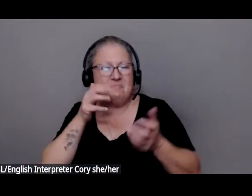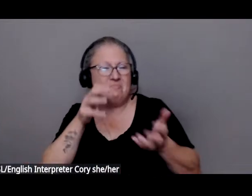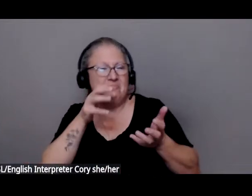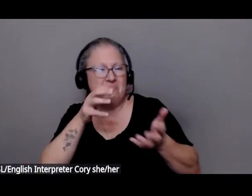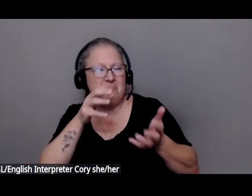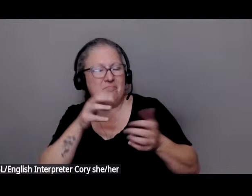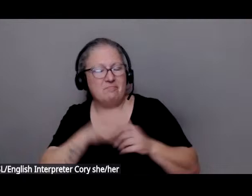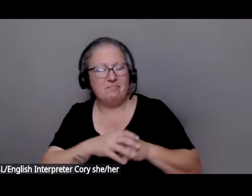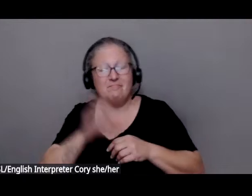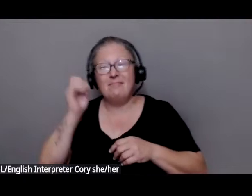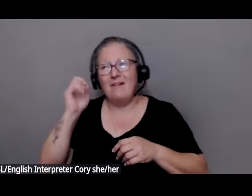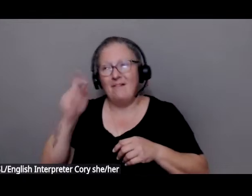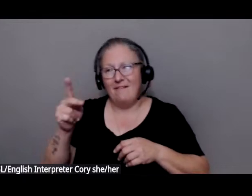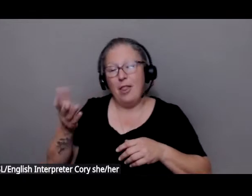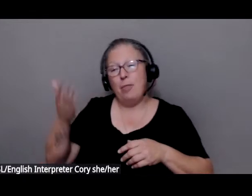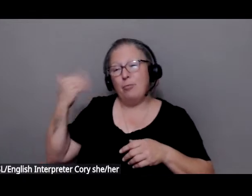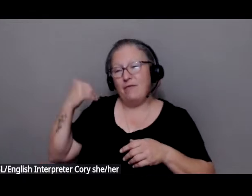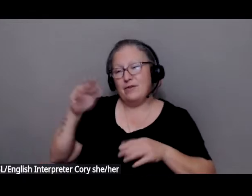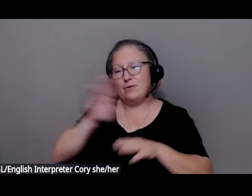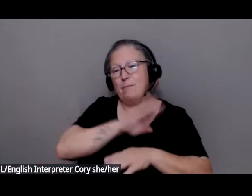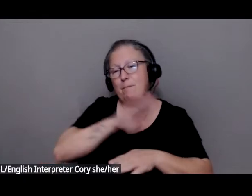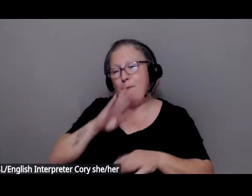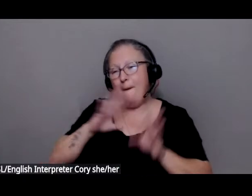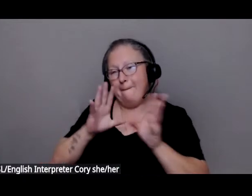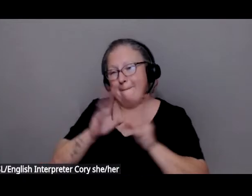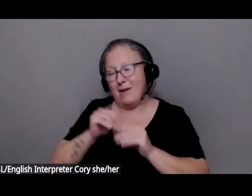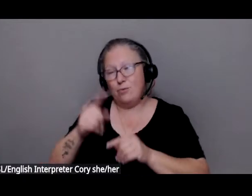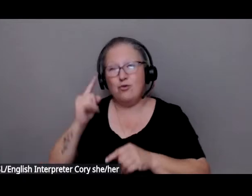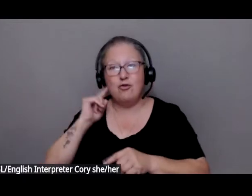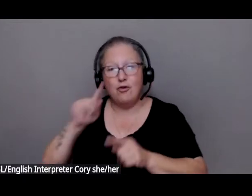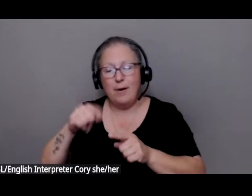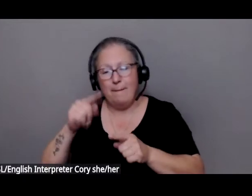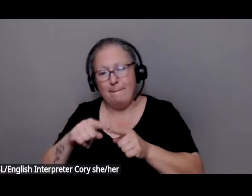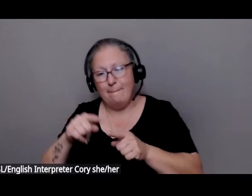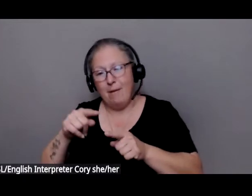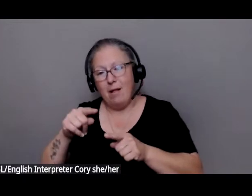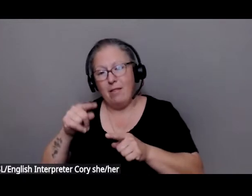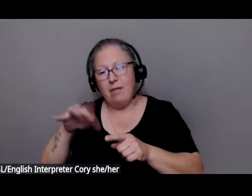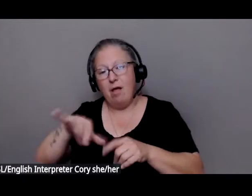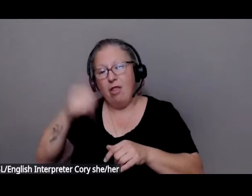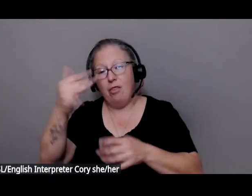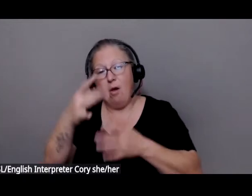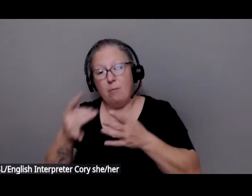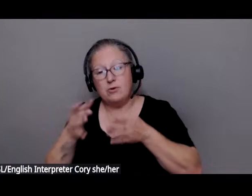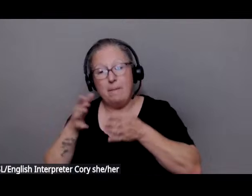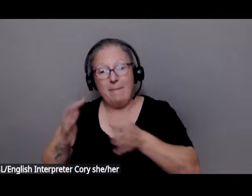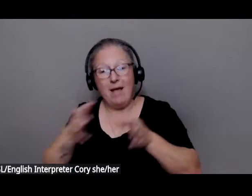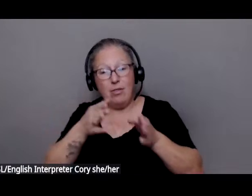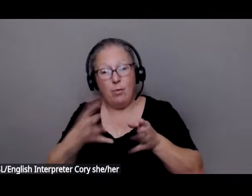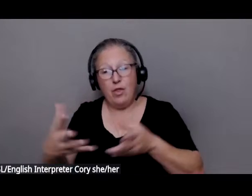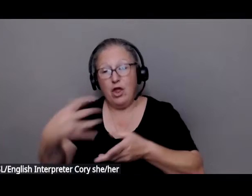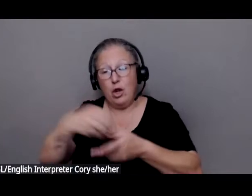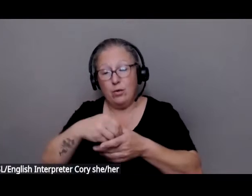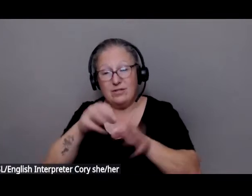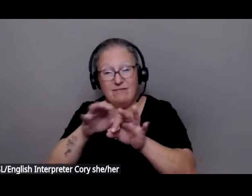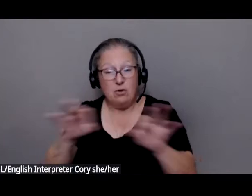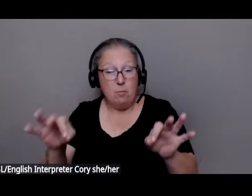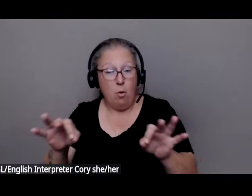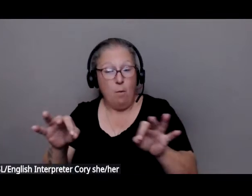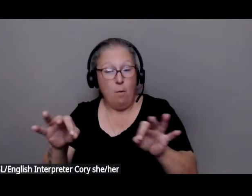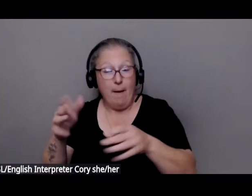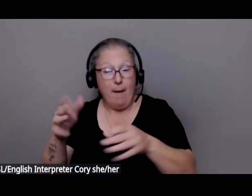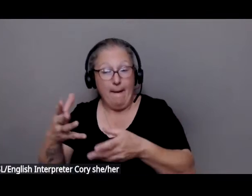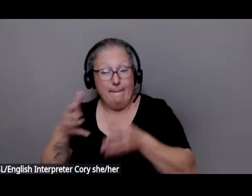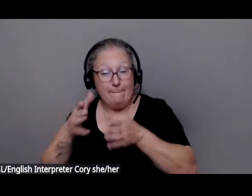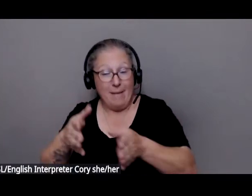All right, at the previous board meeting, you heard about the alternative pathway, the inclusive diploma pathway.